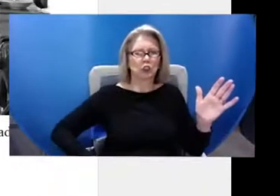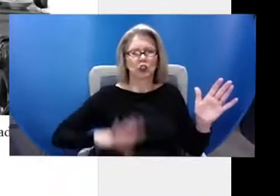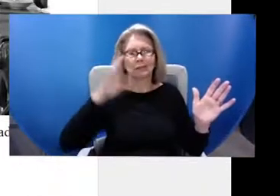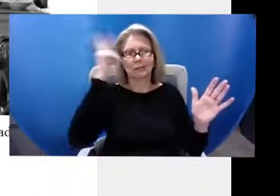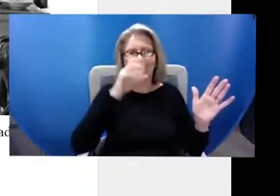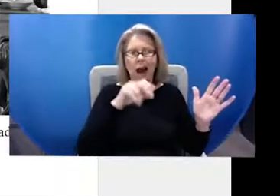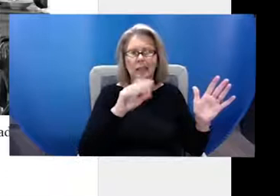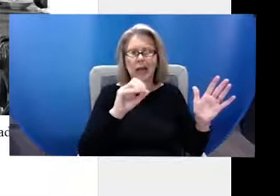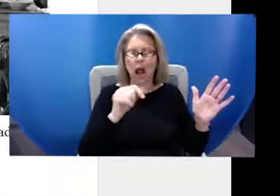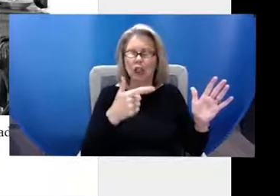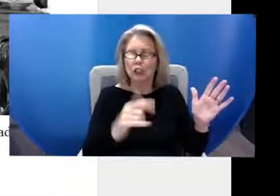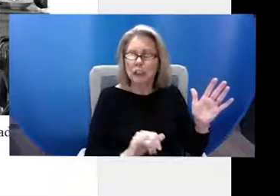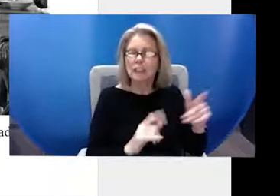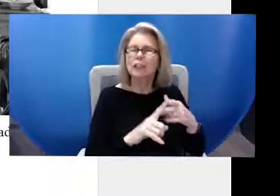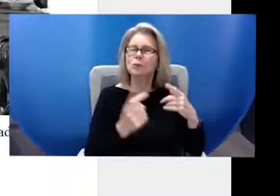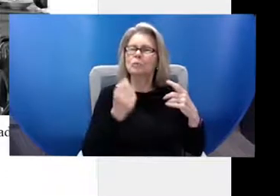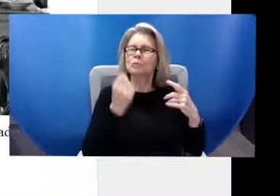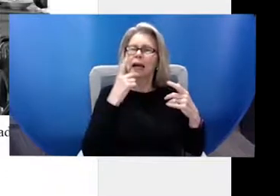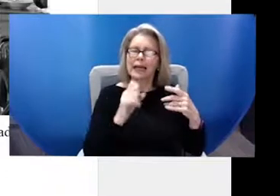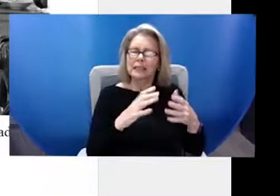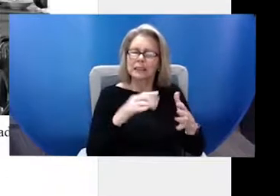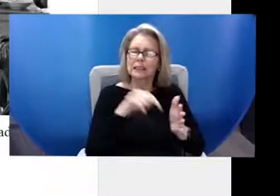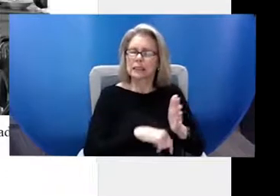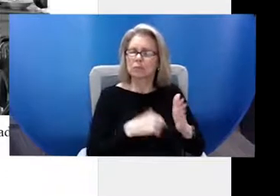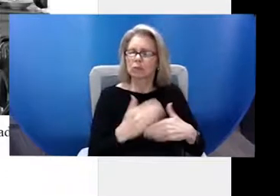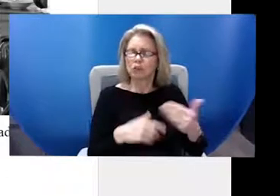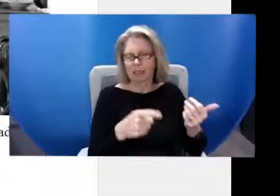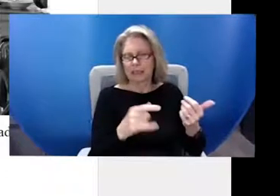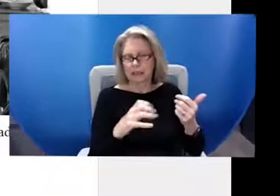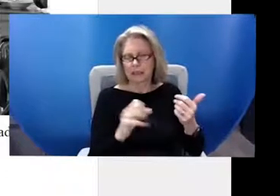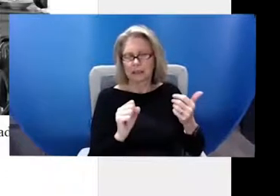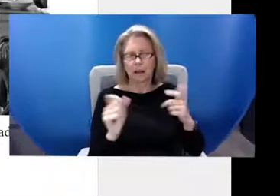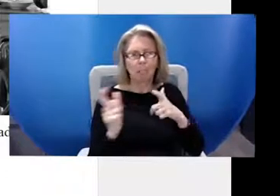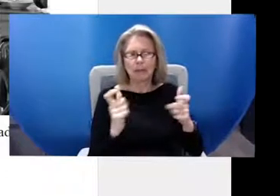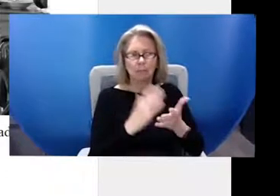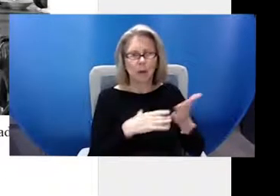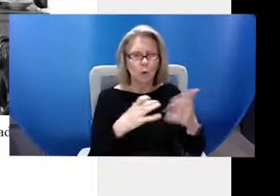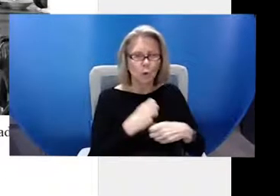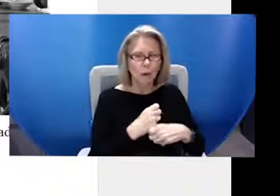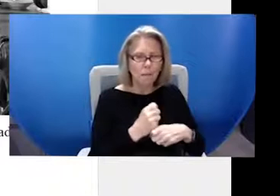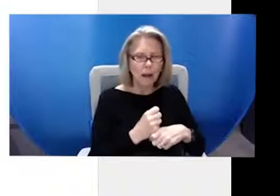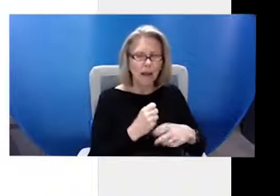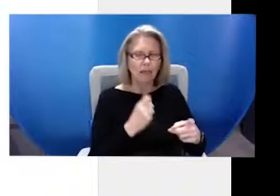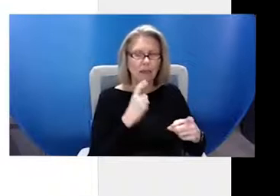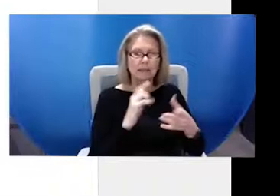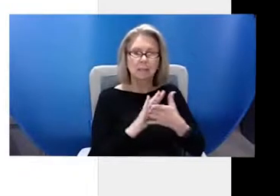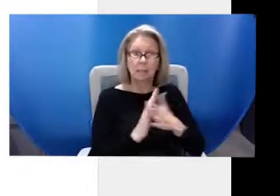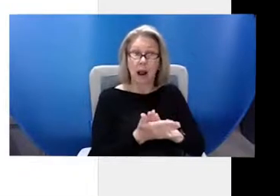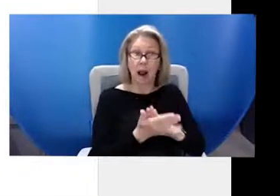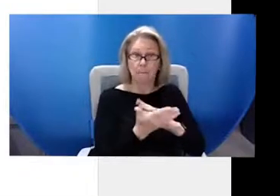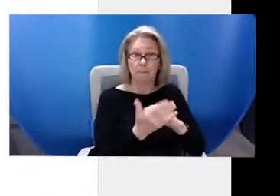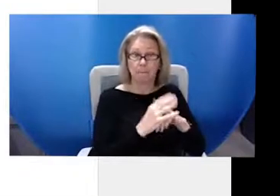ontology, to begin from there, to understand that it is in and of itself a kinetic process. I think this is the biggest point that I want to make. I